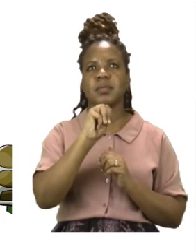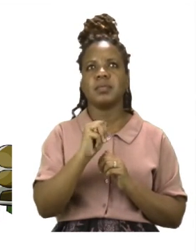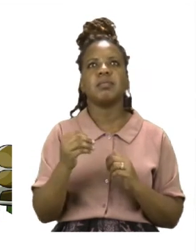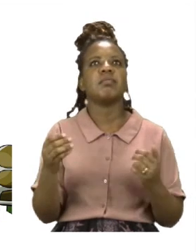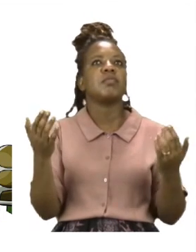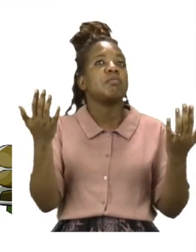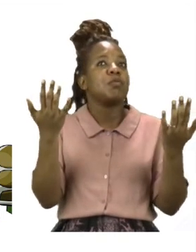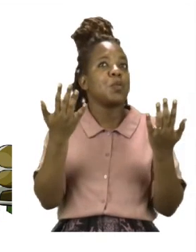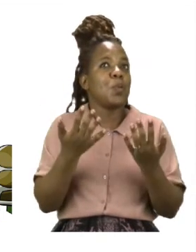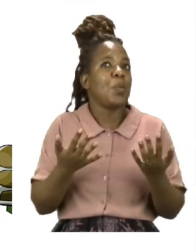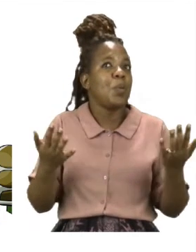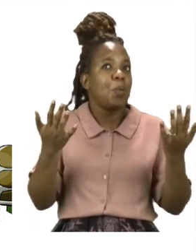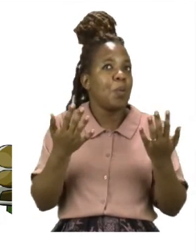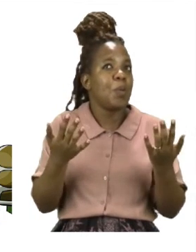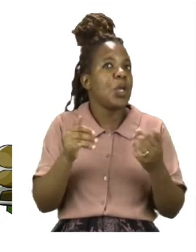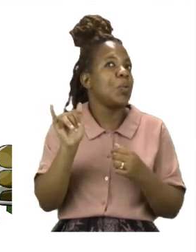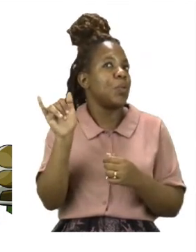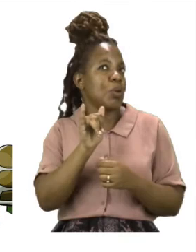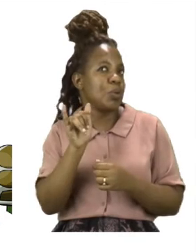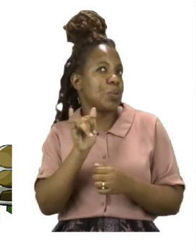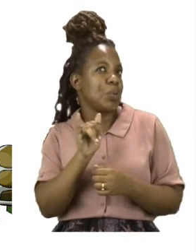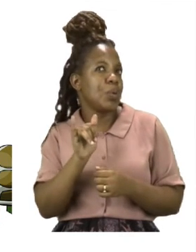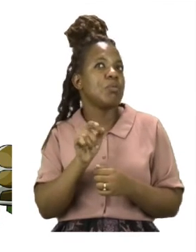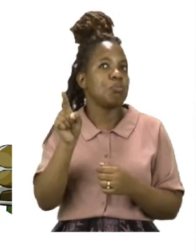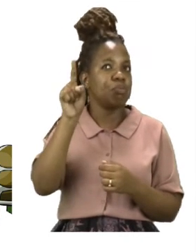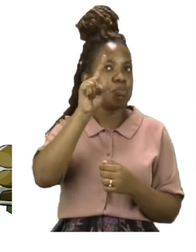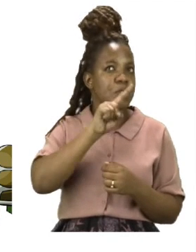Circle the picture of Pam.